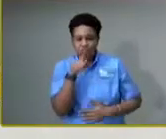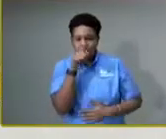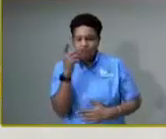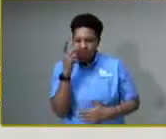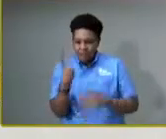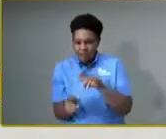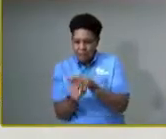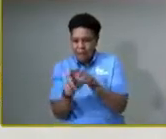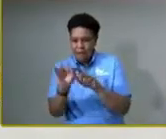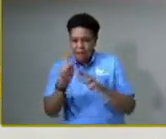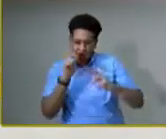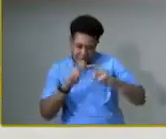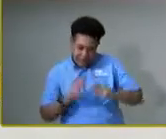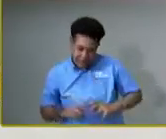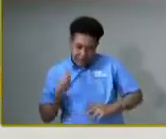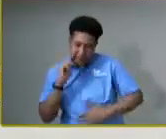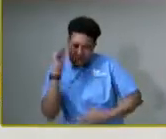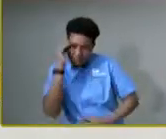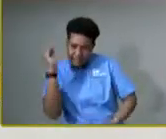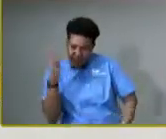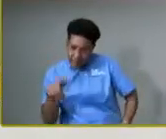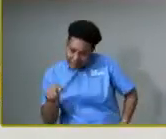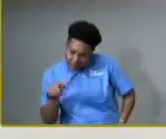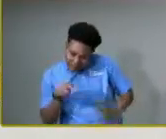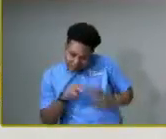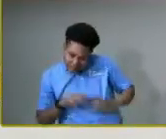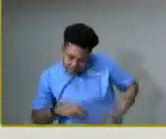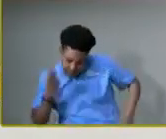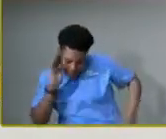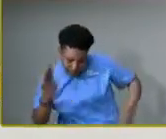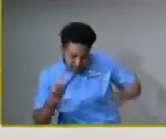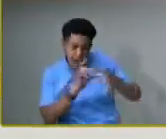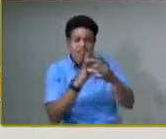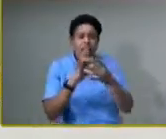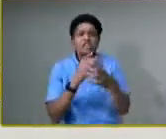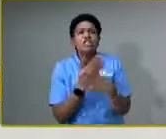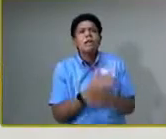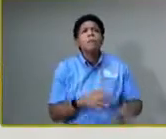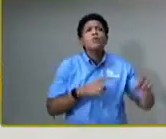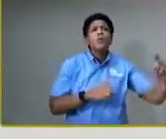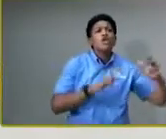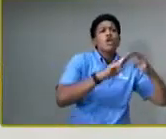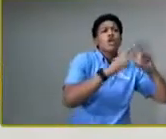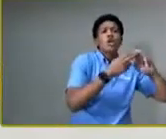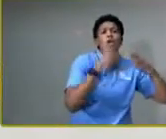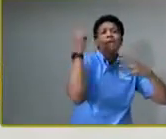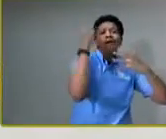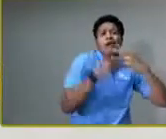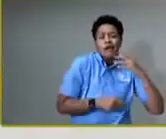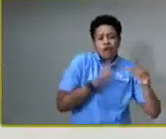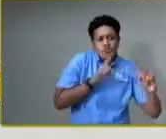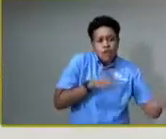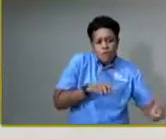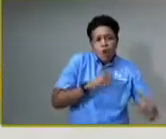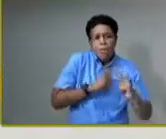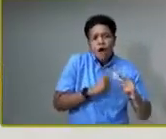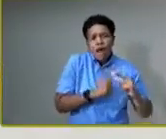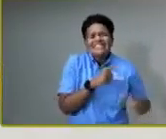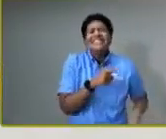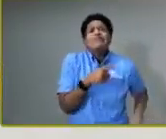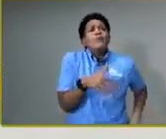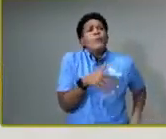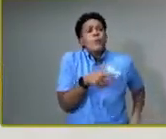by an assessment of the data, a direct relationship between the number of cases that are reported as positive